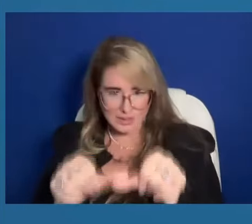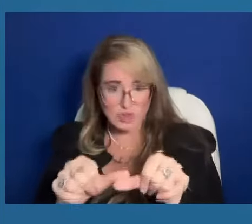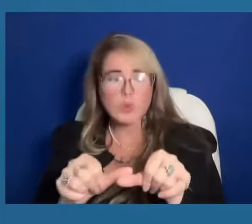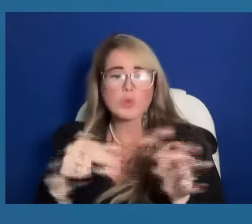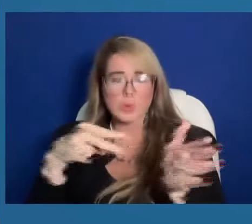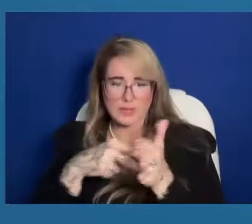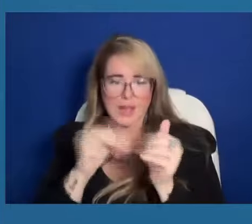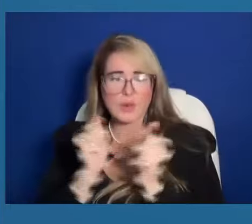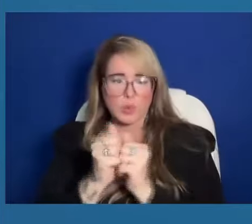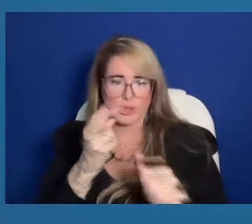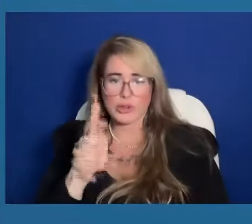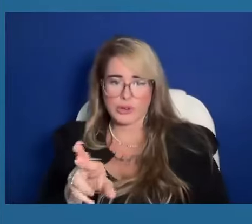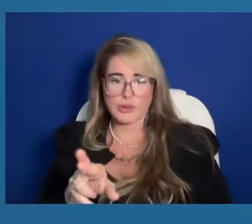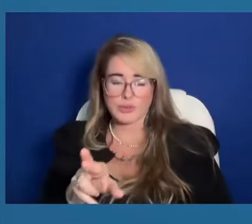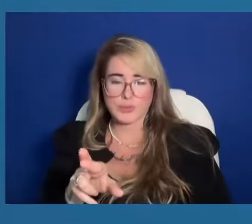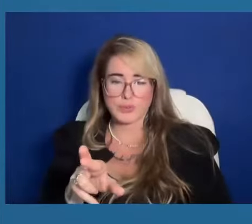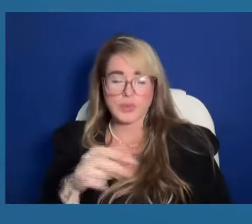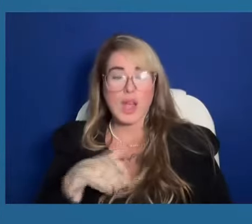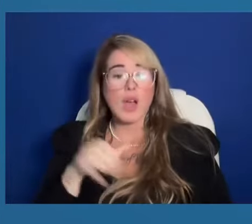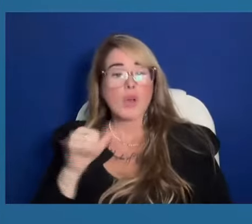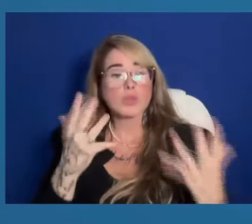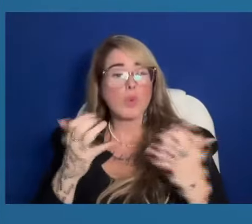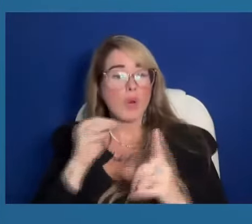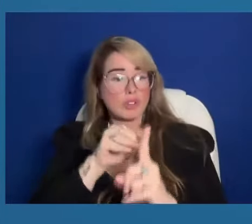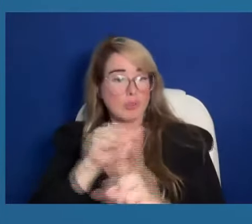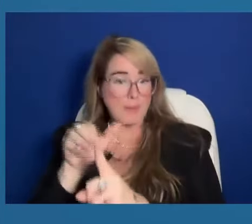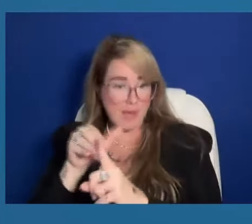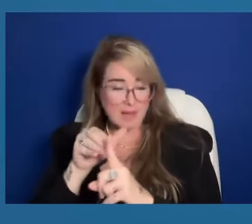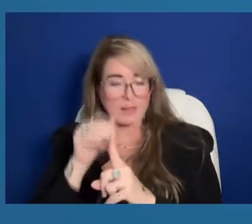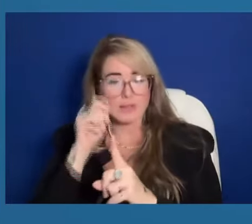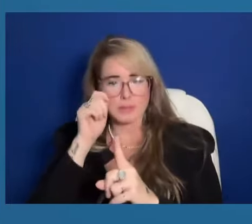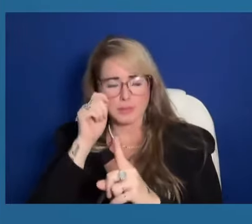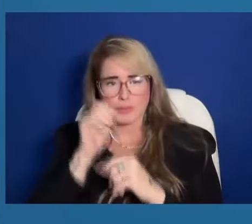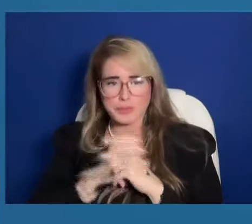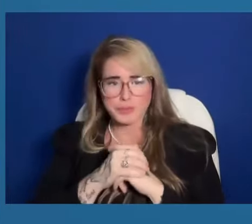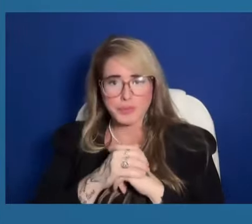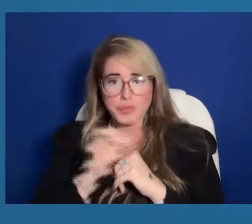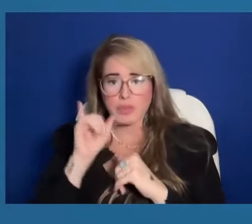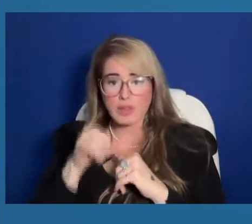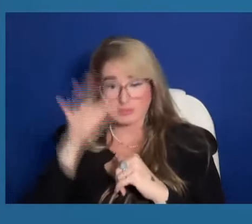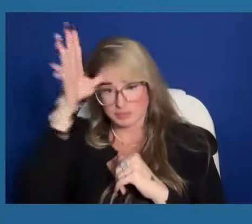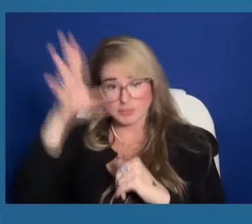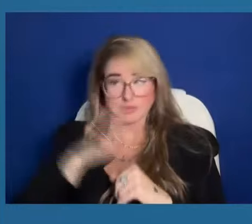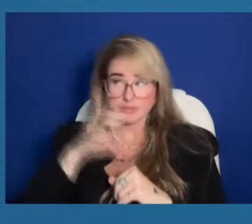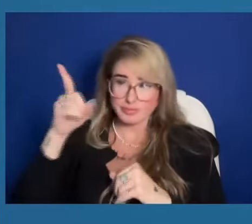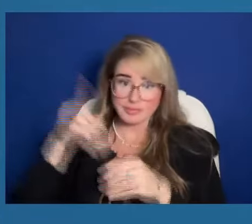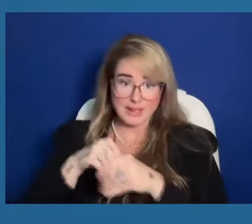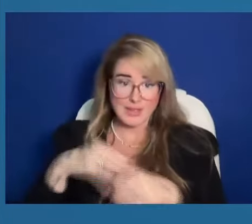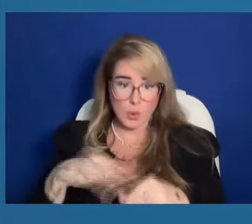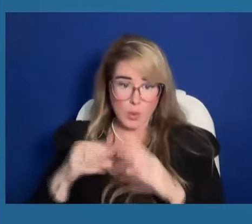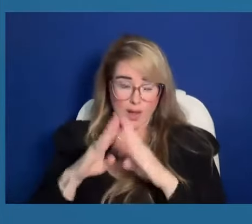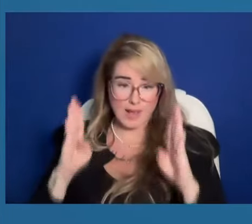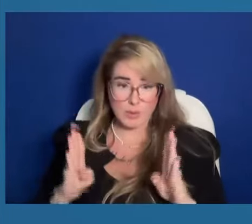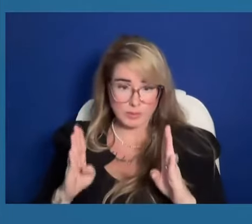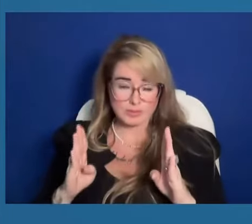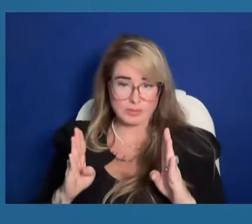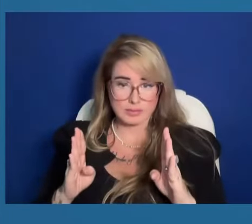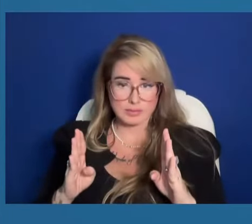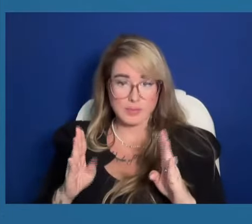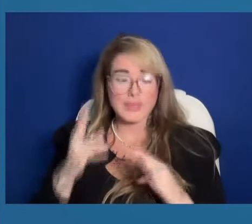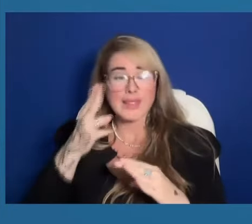stand with her. I also want to remind that man in the White House that he is